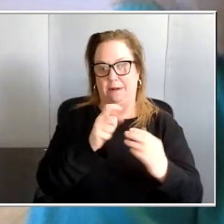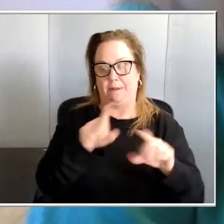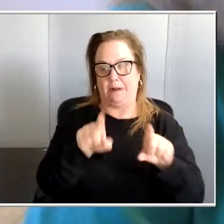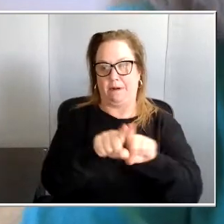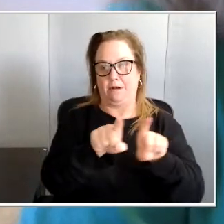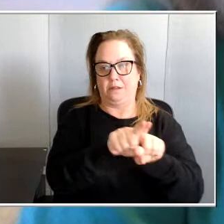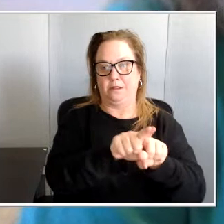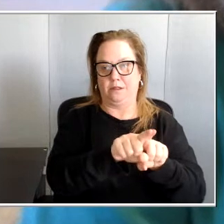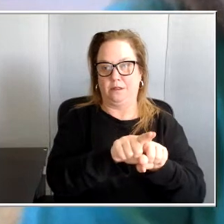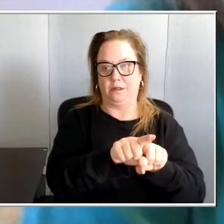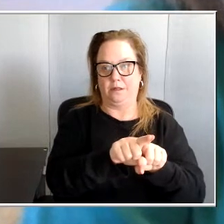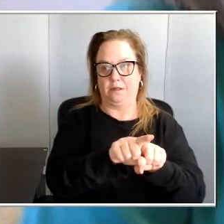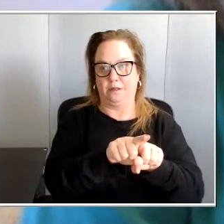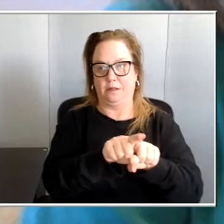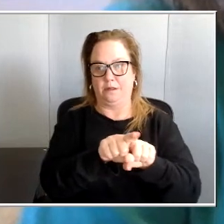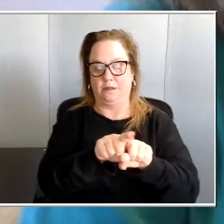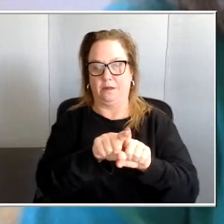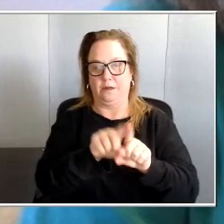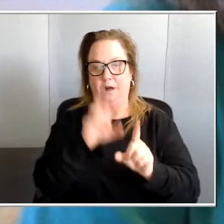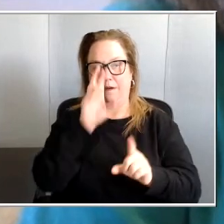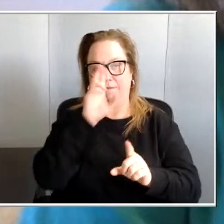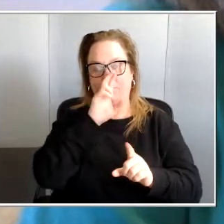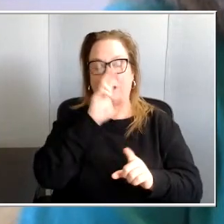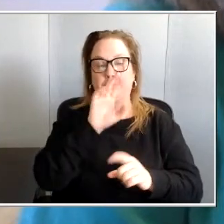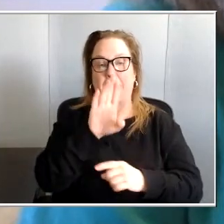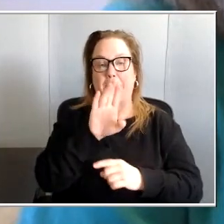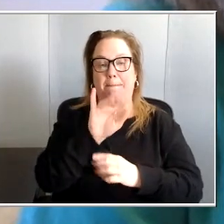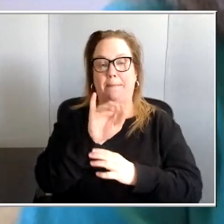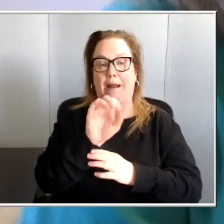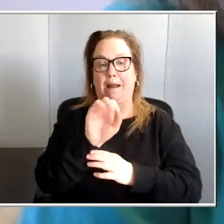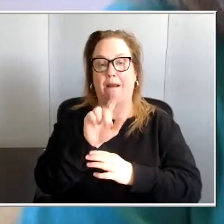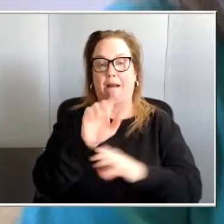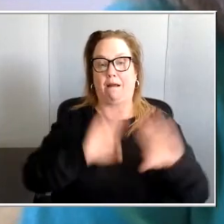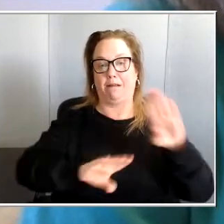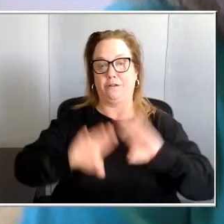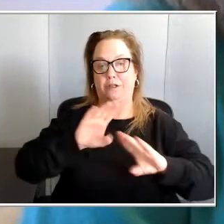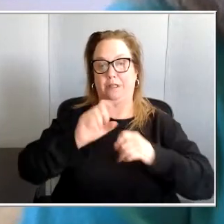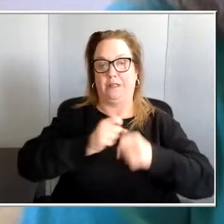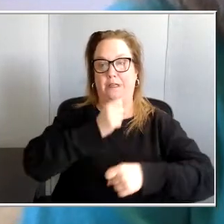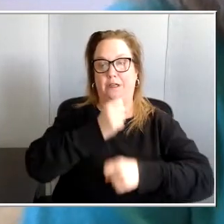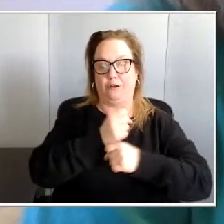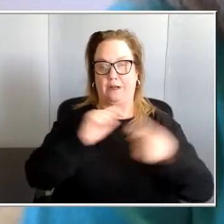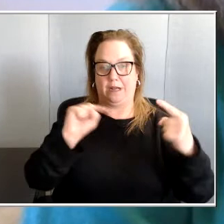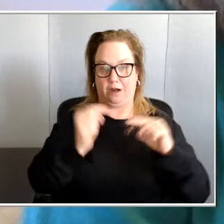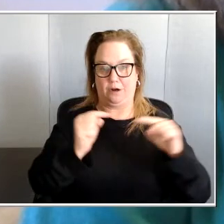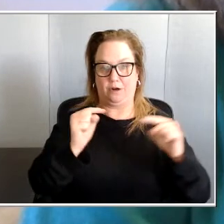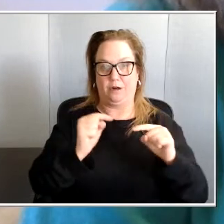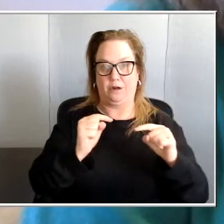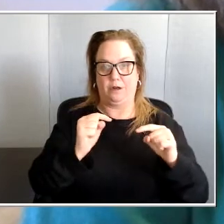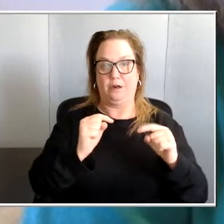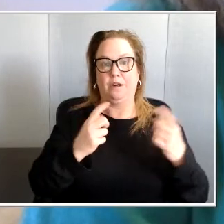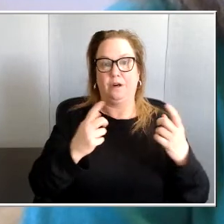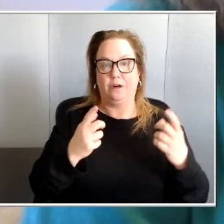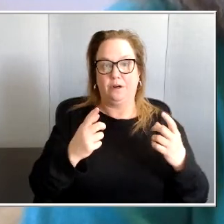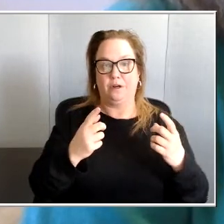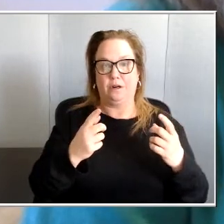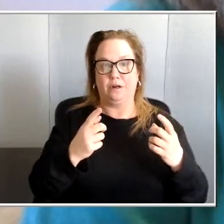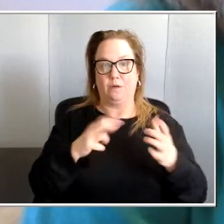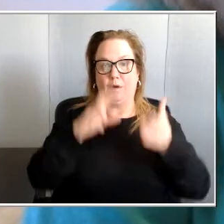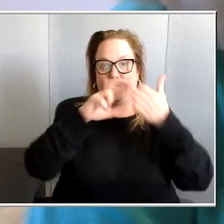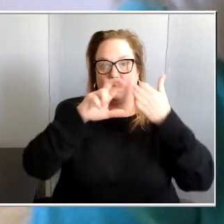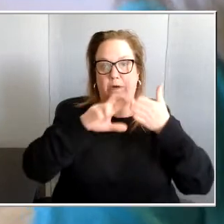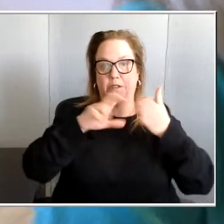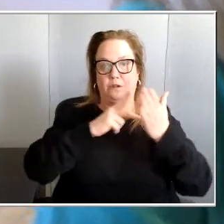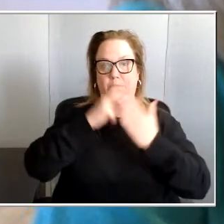top of that, in freshman biology, which is the year that I was, we did a research